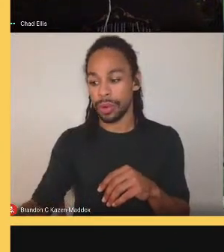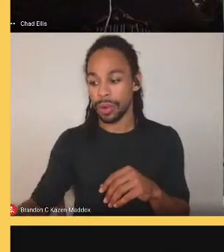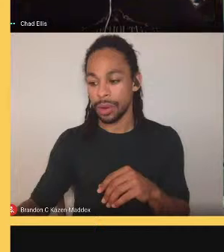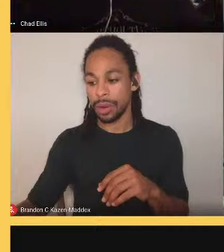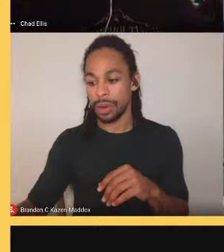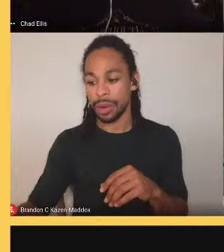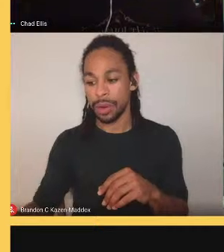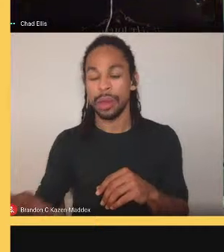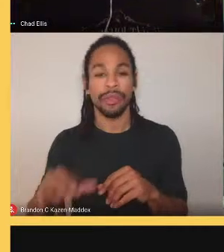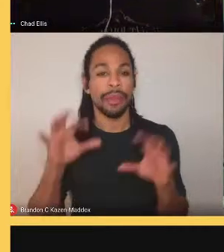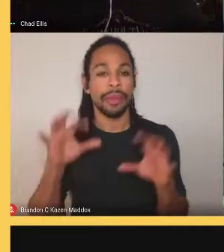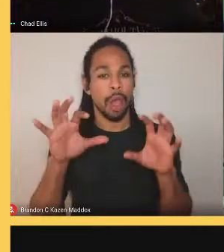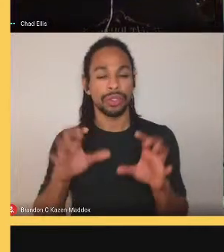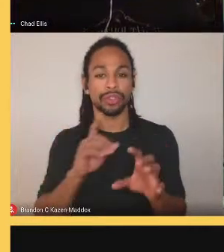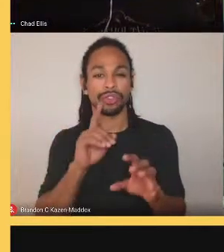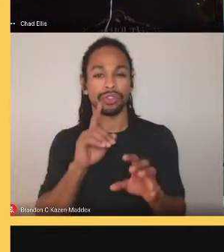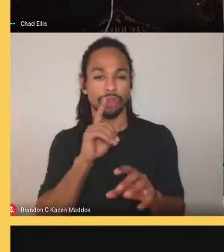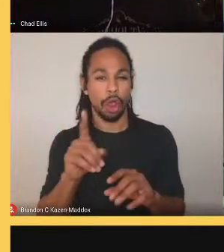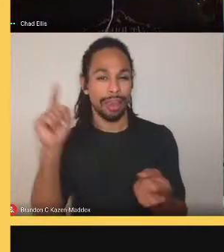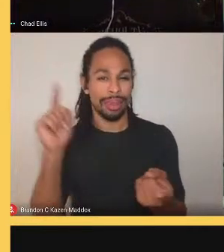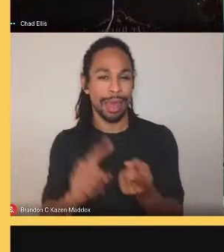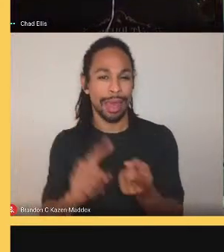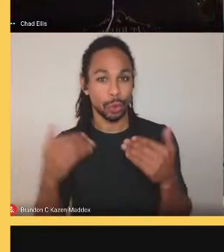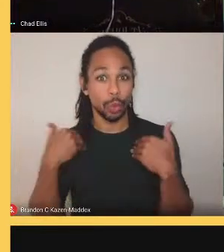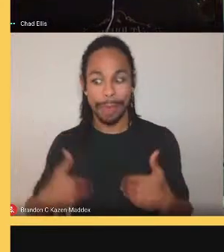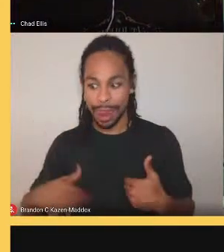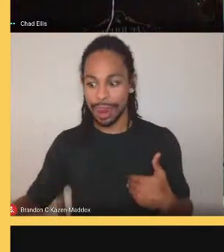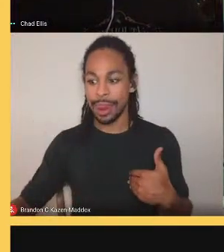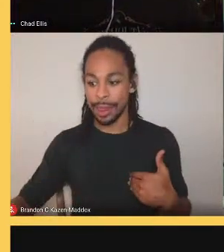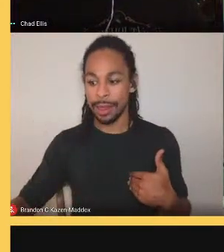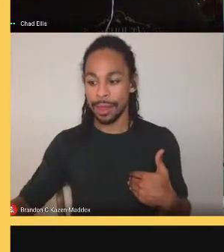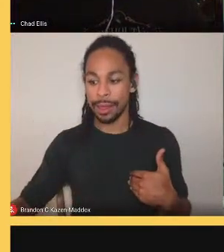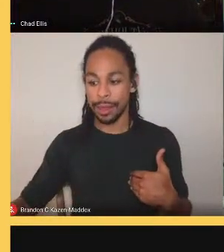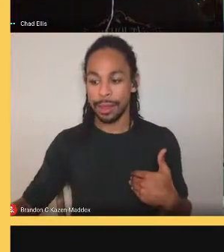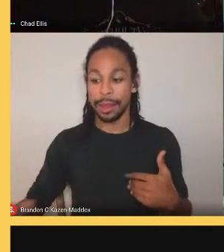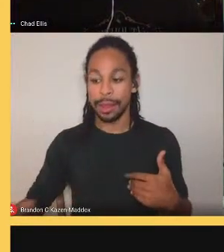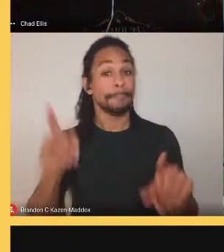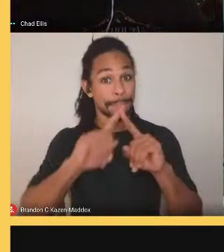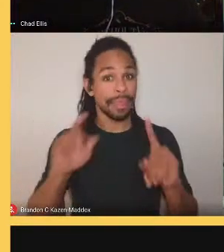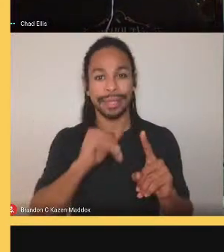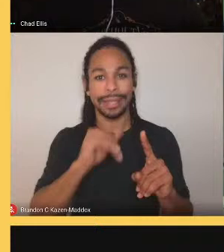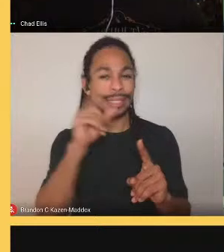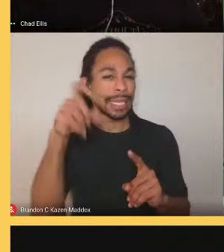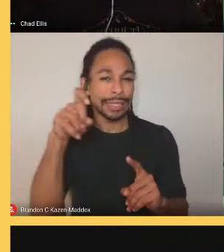in a lot of ways, but that doesn't necessarily mean that they are monsters. Like